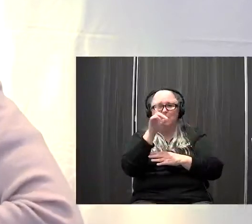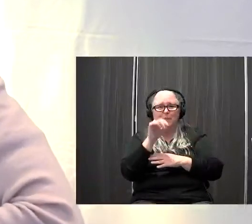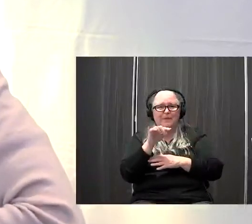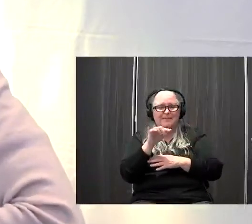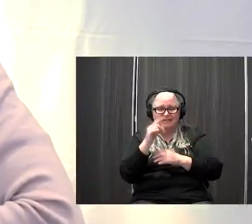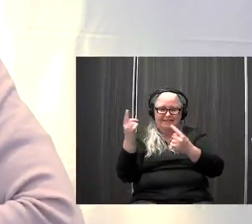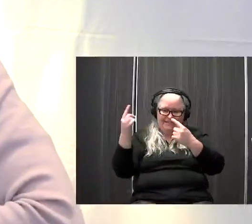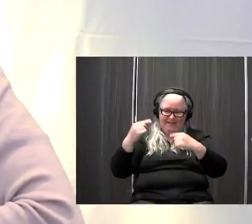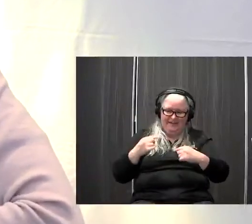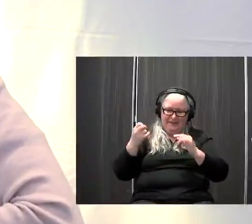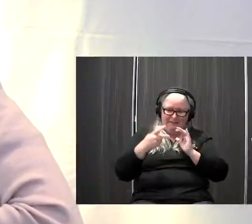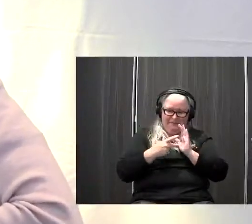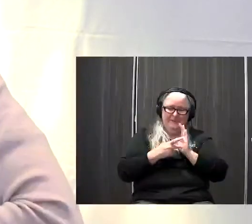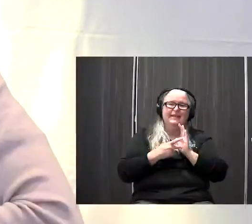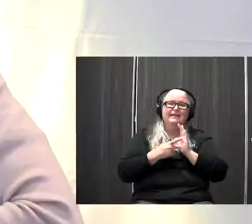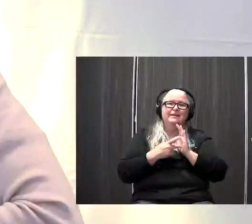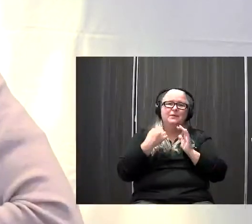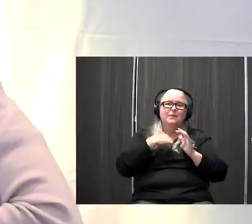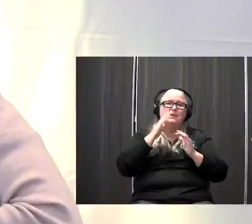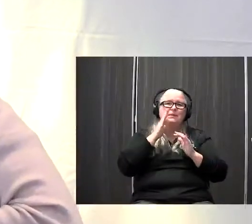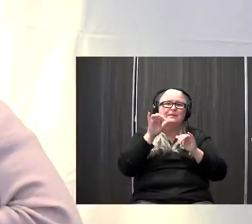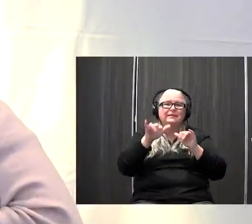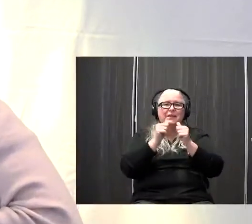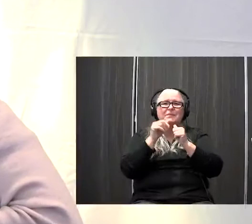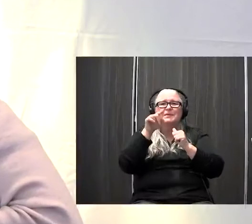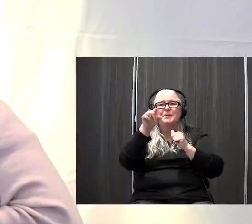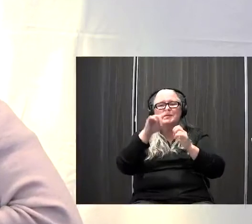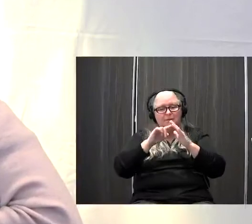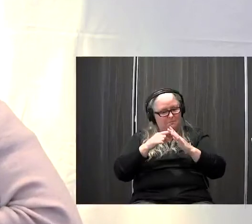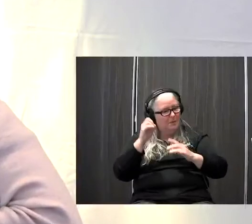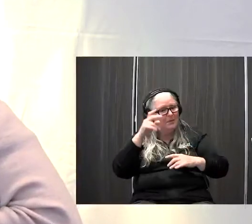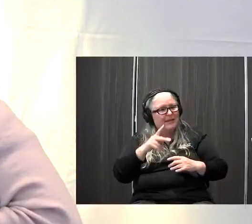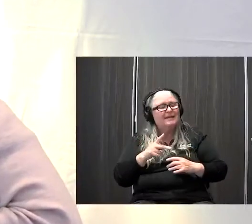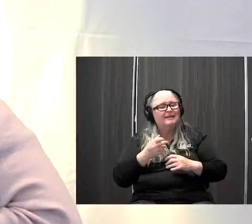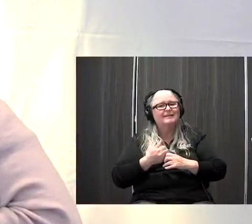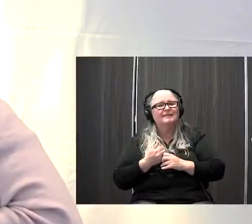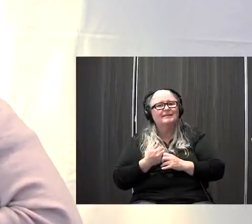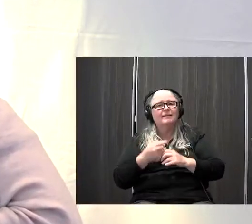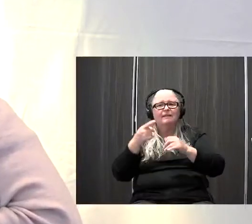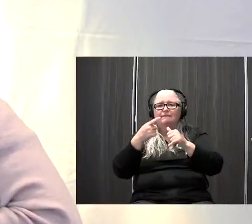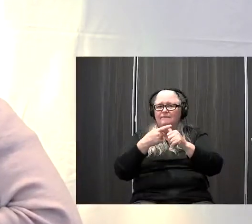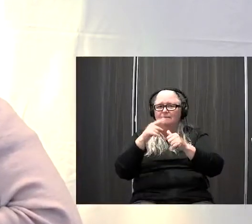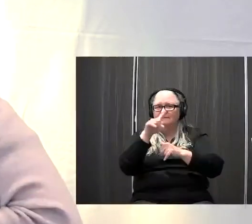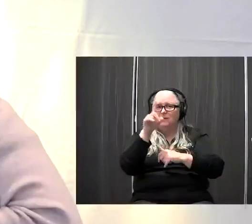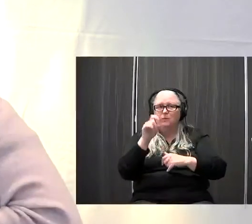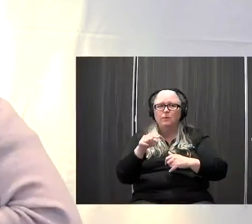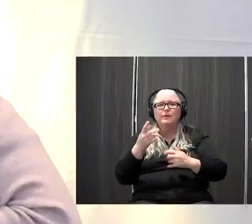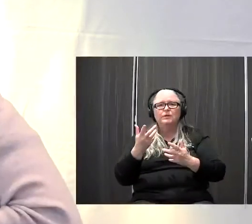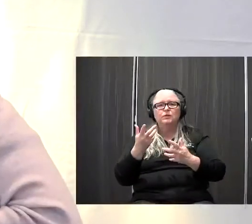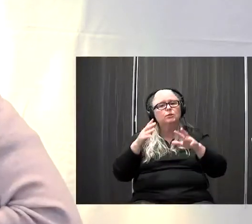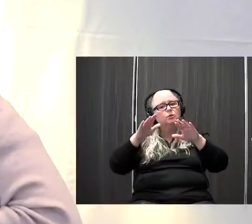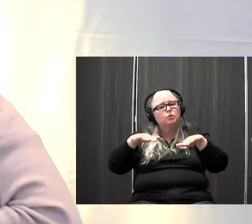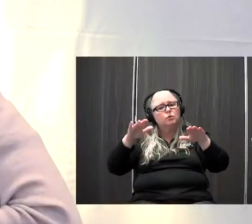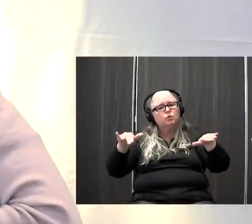in. So we're just going to stay with you to start, Dr. Simpson. So the first question was, is children